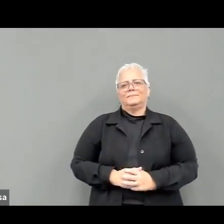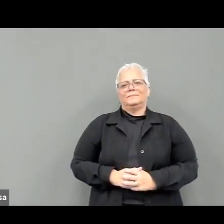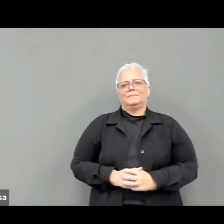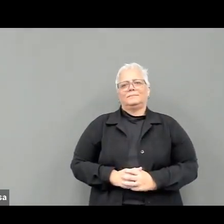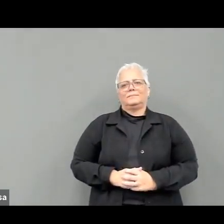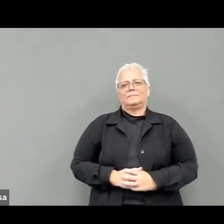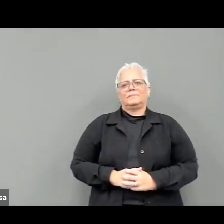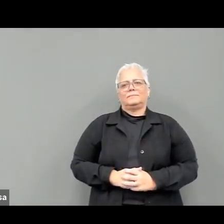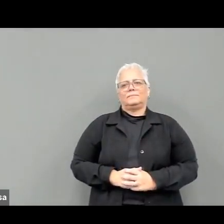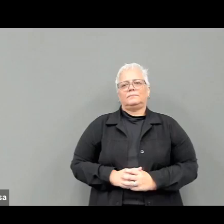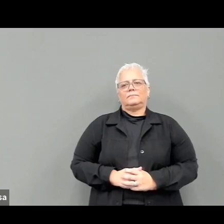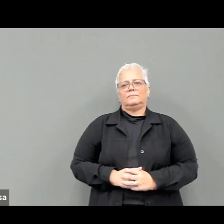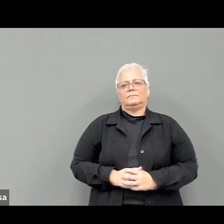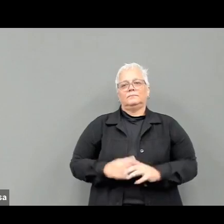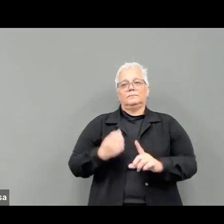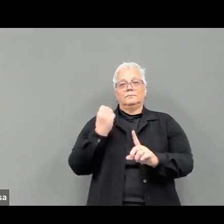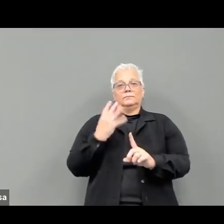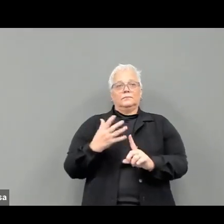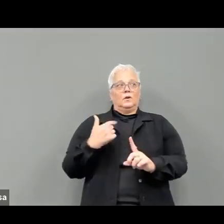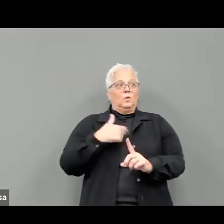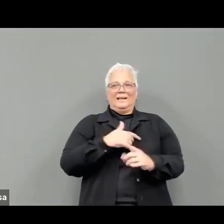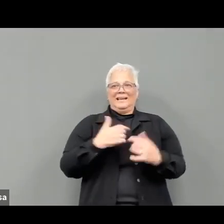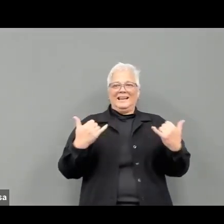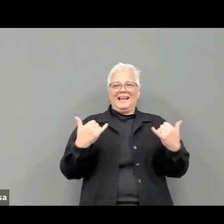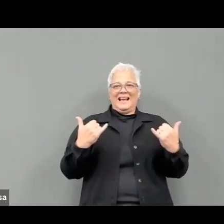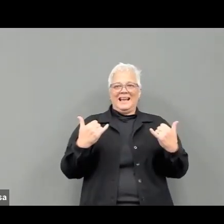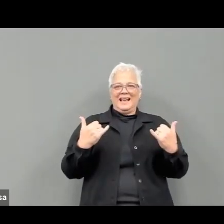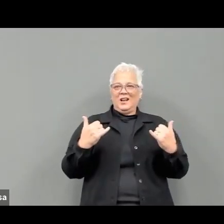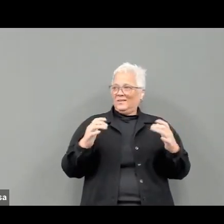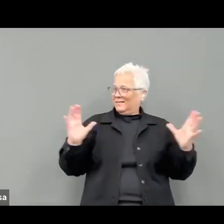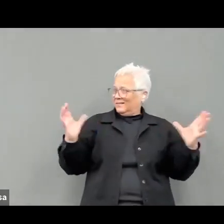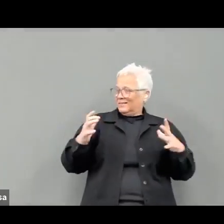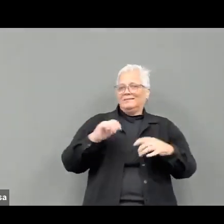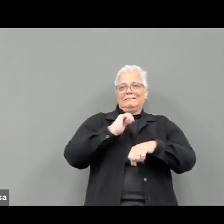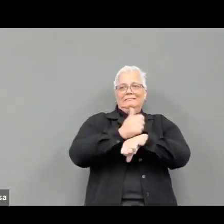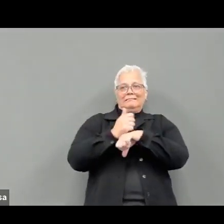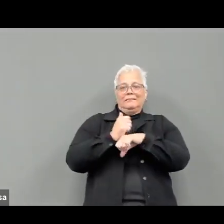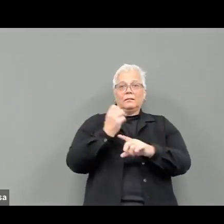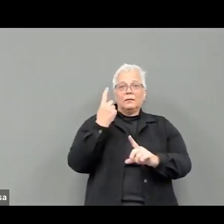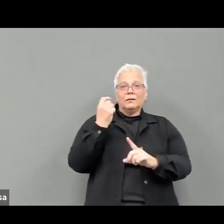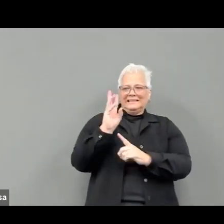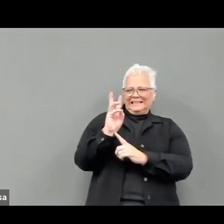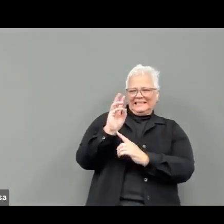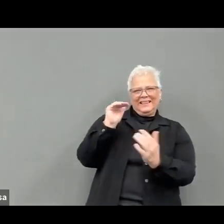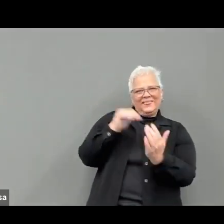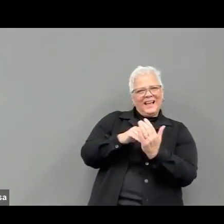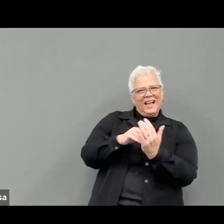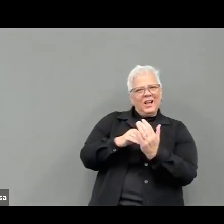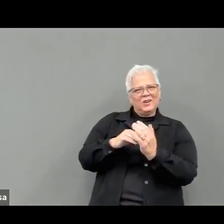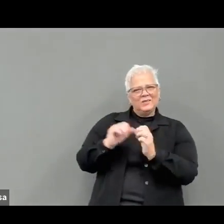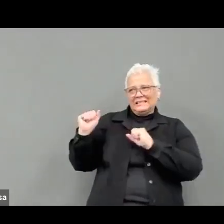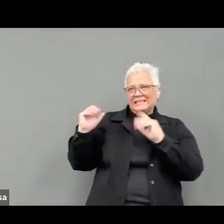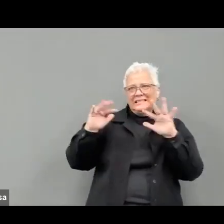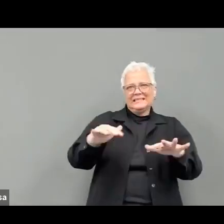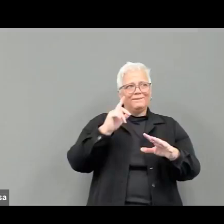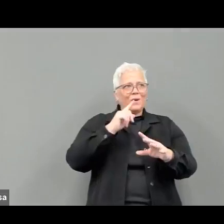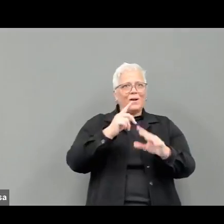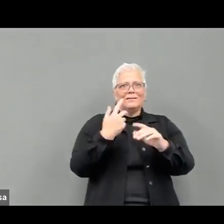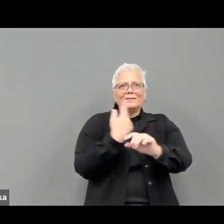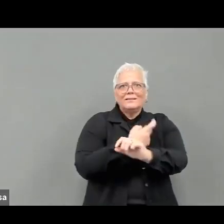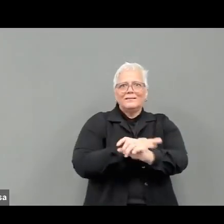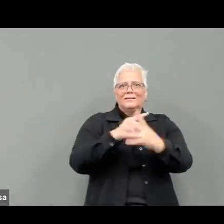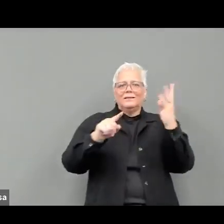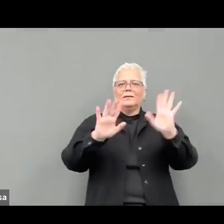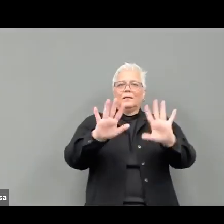administer 6,000 doses a day or more, that's also very exciting. And I'm incredibly